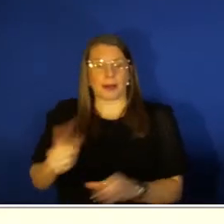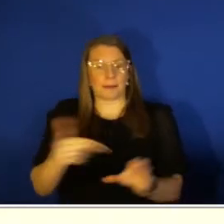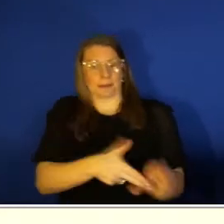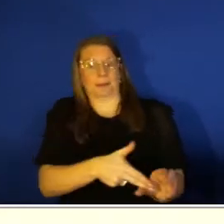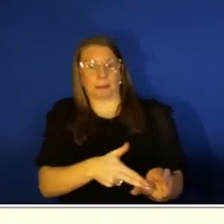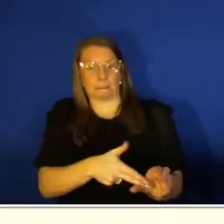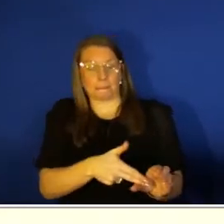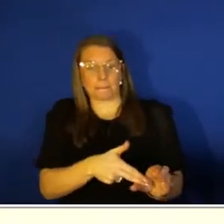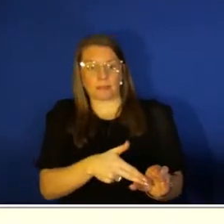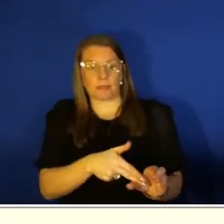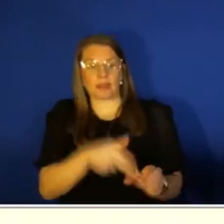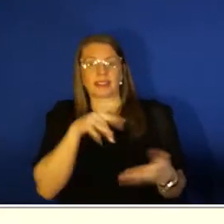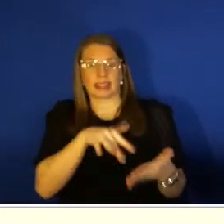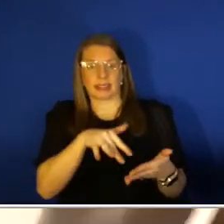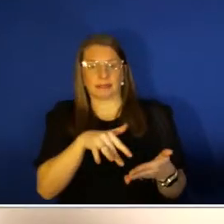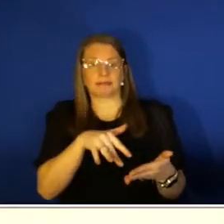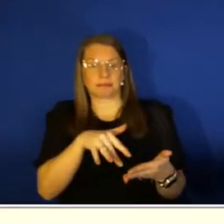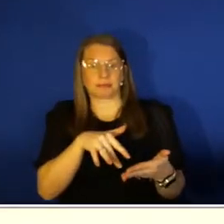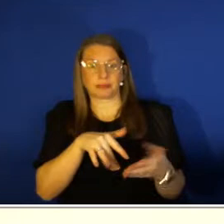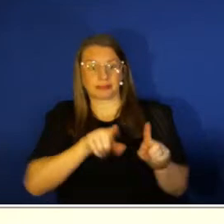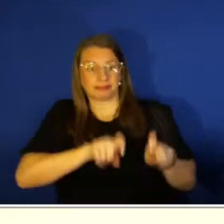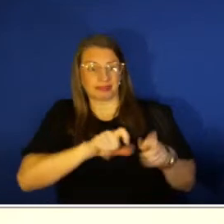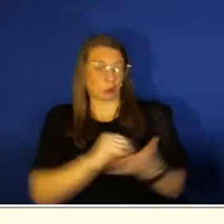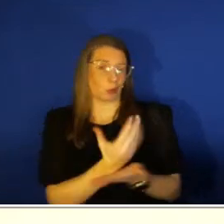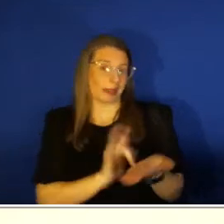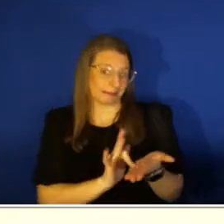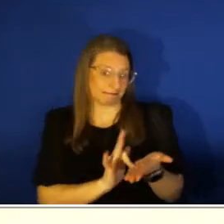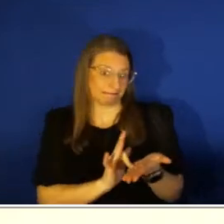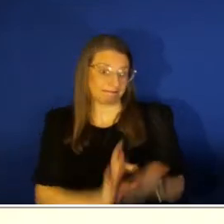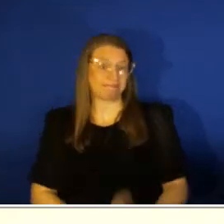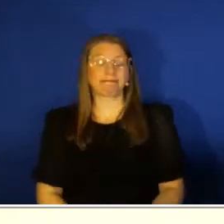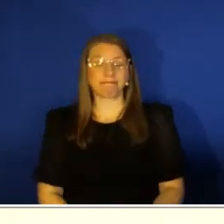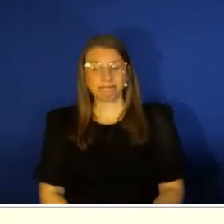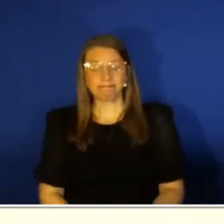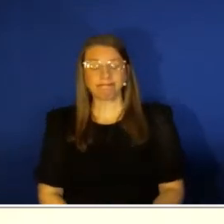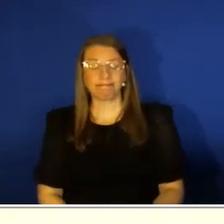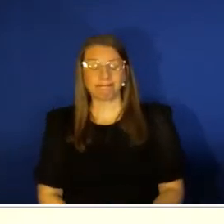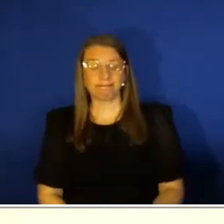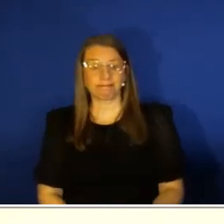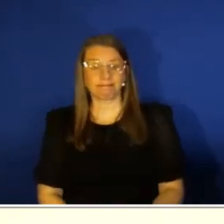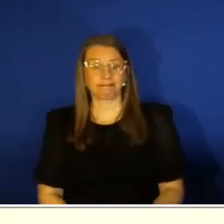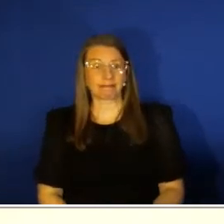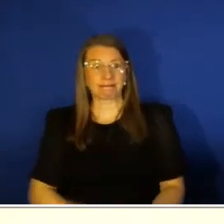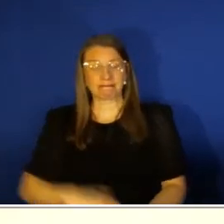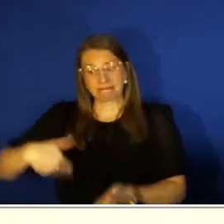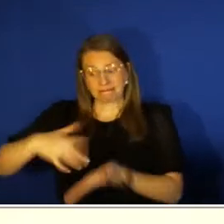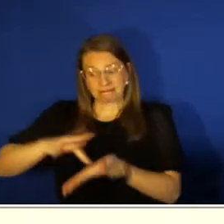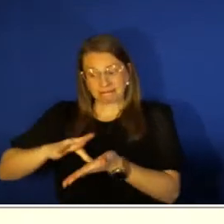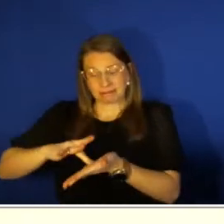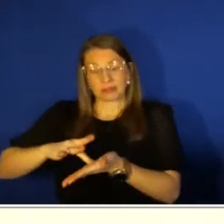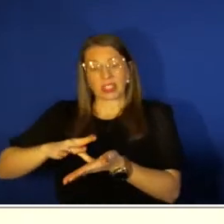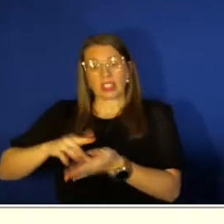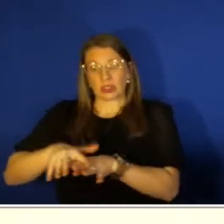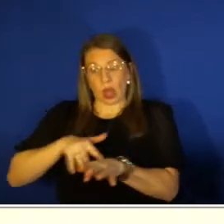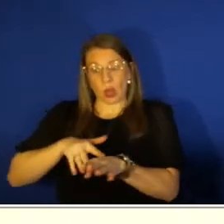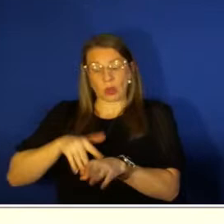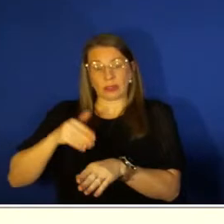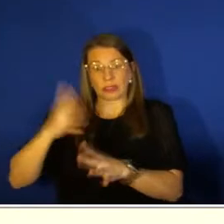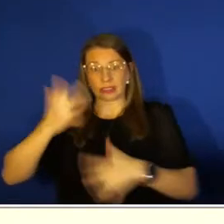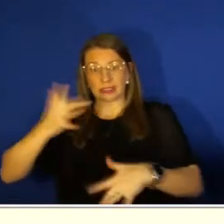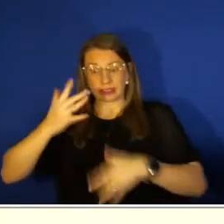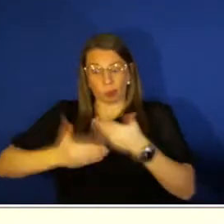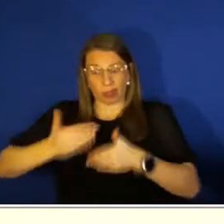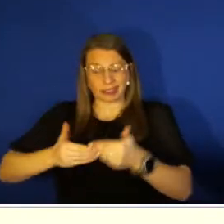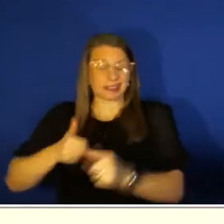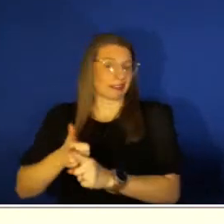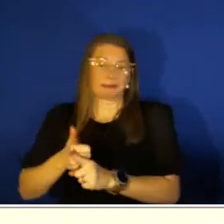this study, testing a new drug. So we don't yet have drugs that slow the disease process itself, and